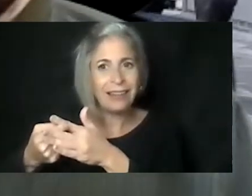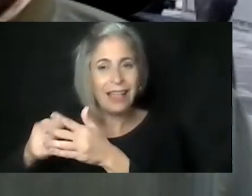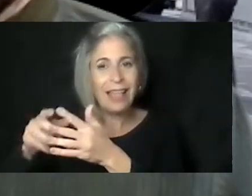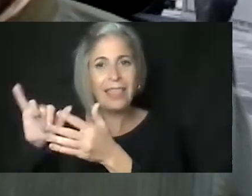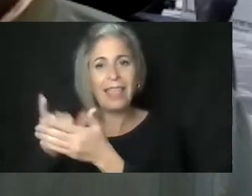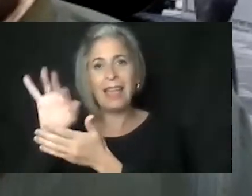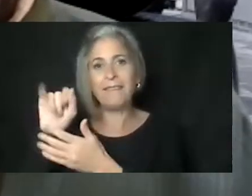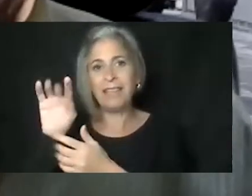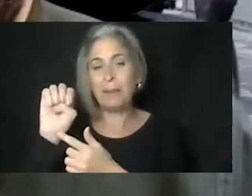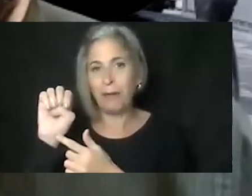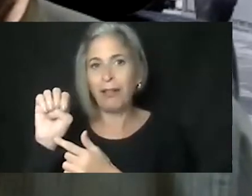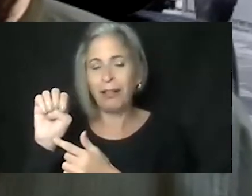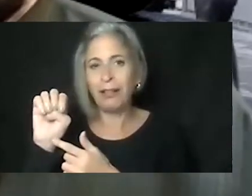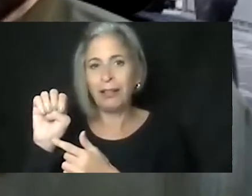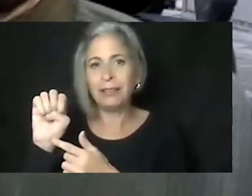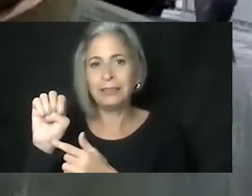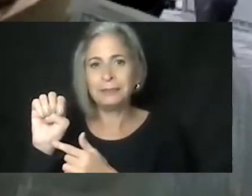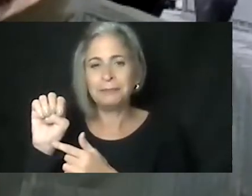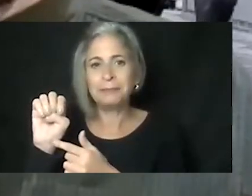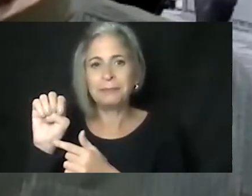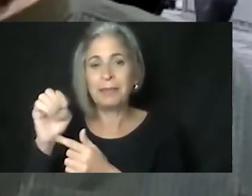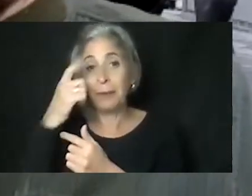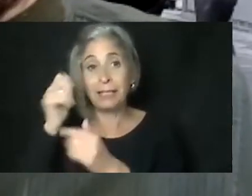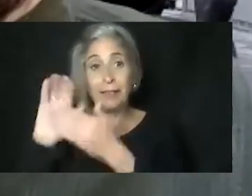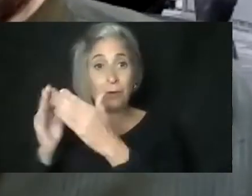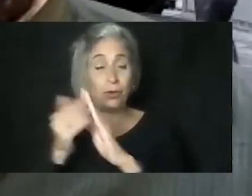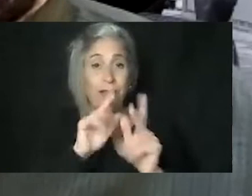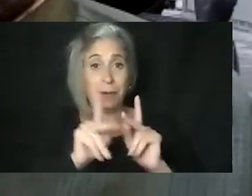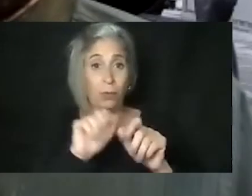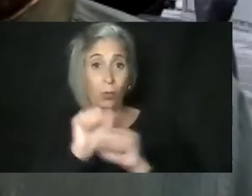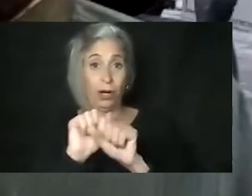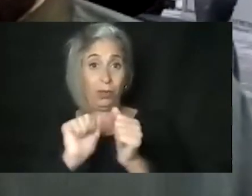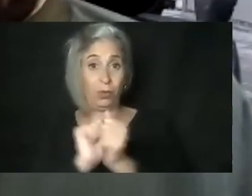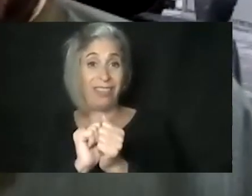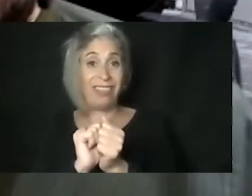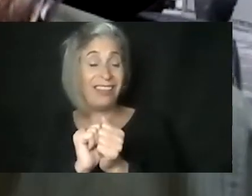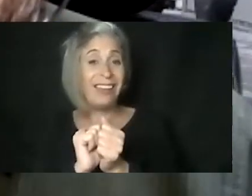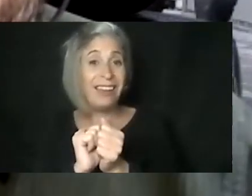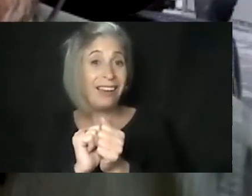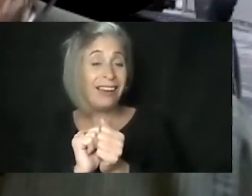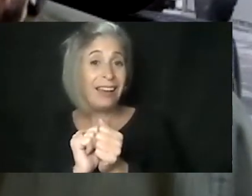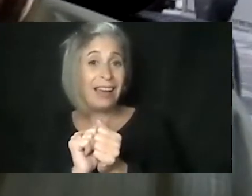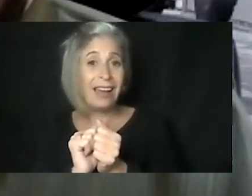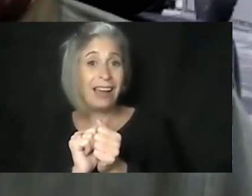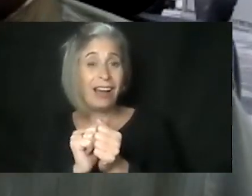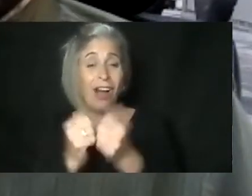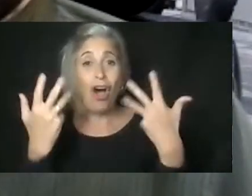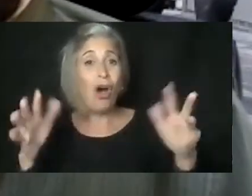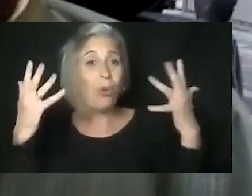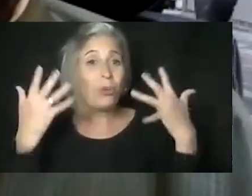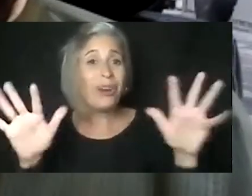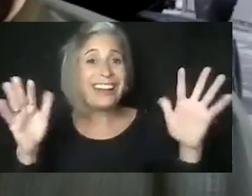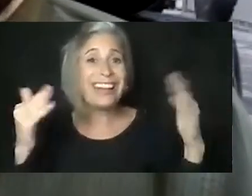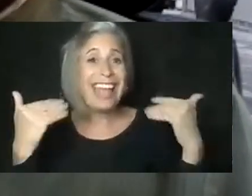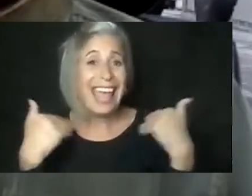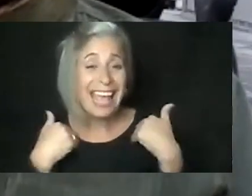Fable, because of the community of folks that we work with, I think it already has